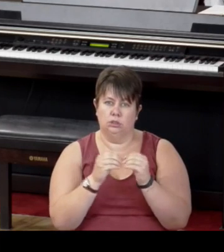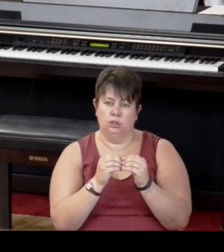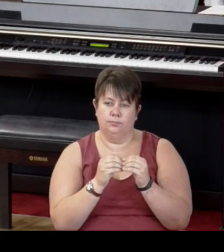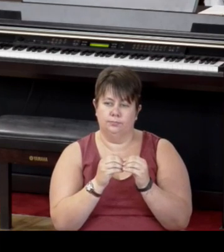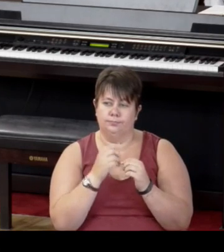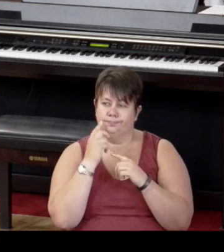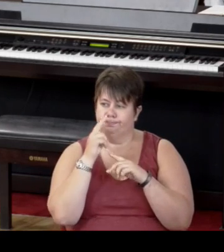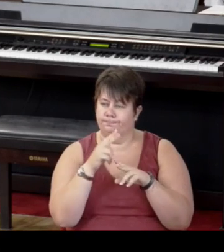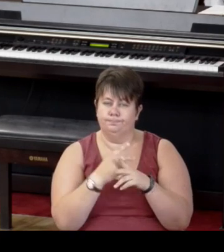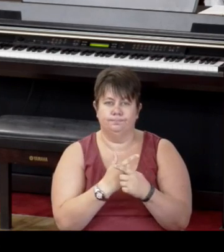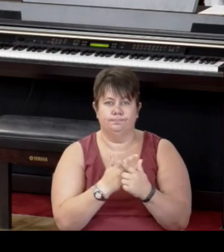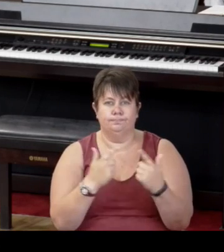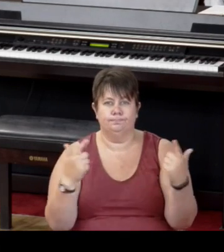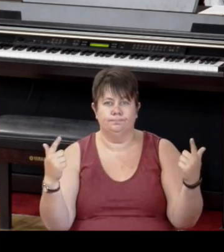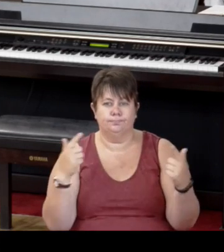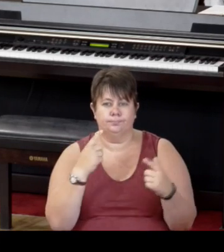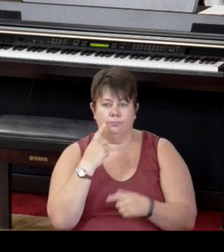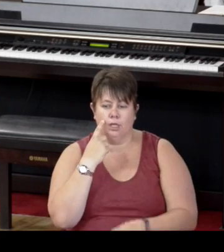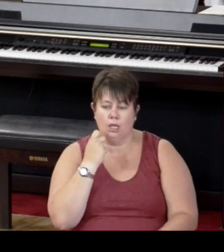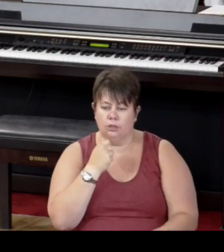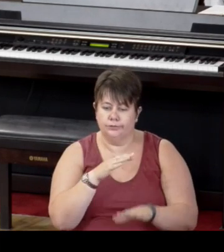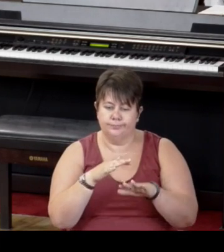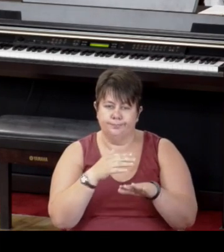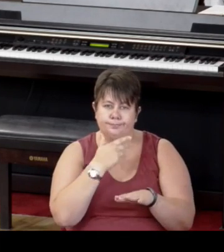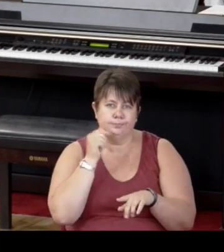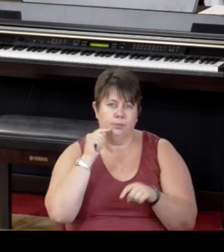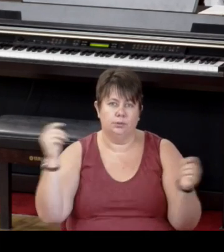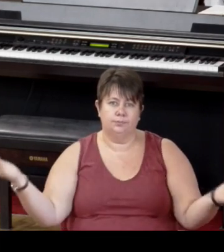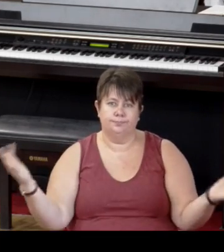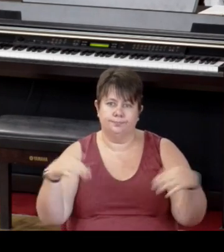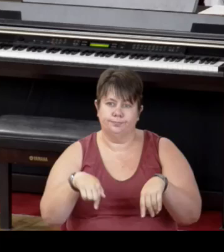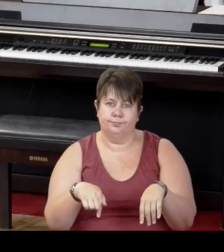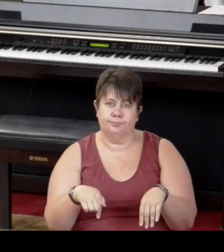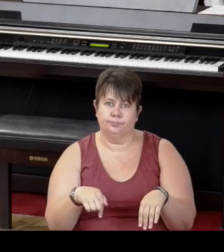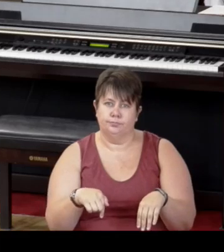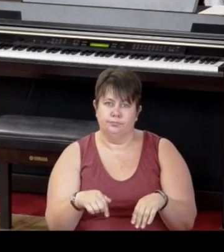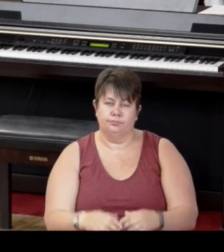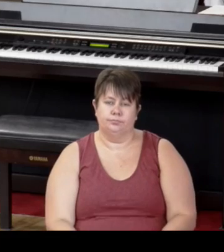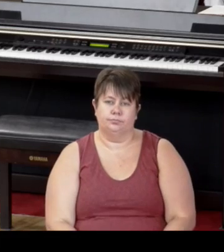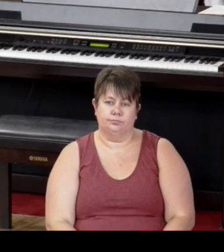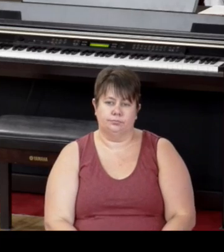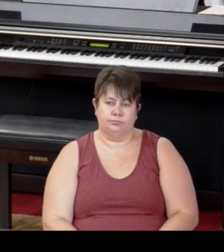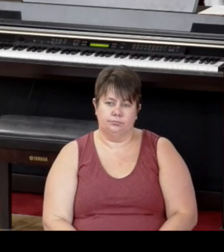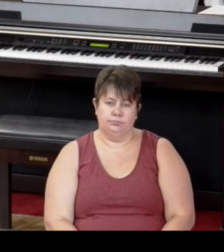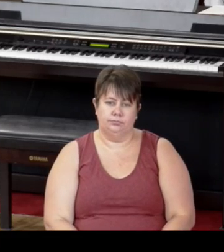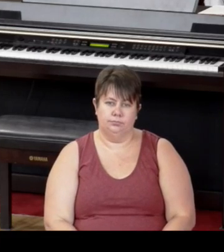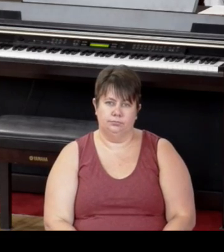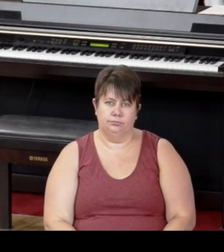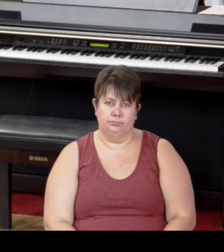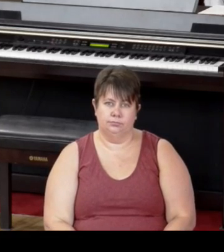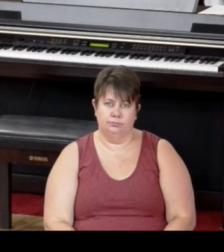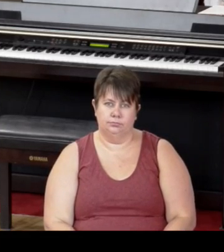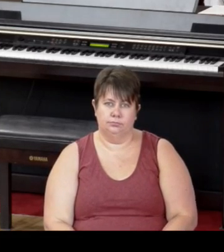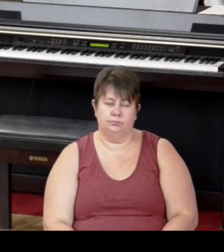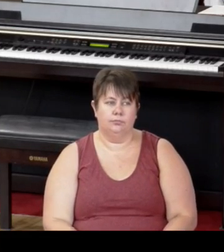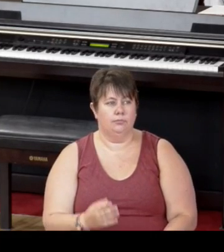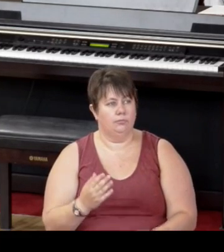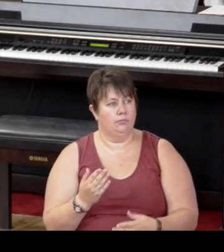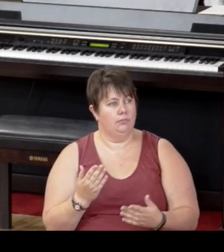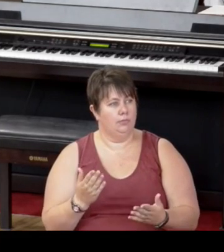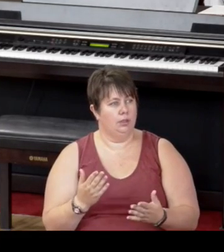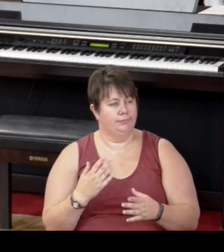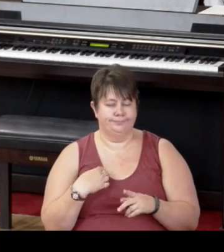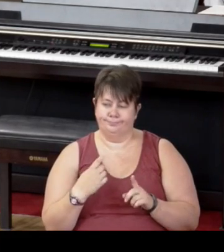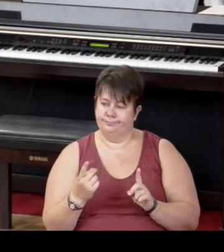our church building for the club, a number of children who are not already connected with our church family. In response to